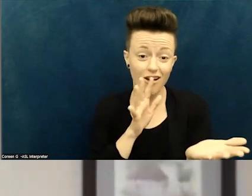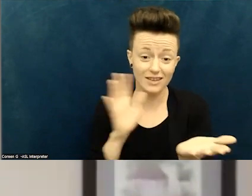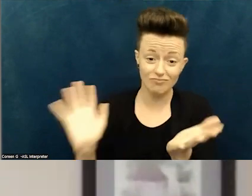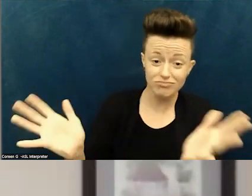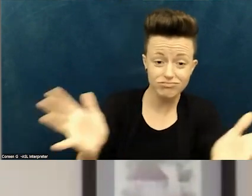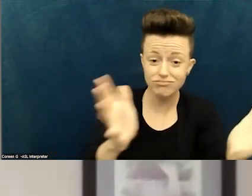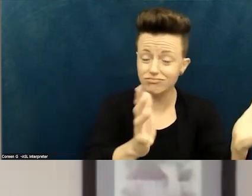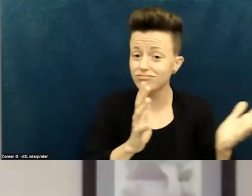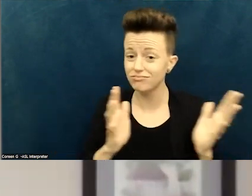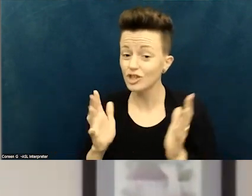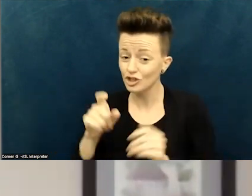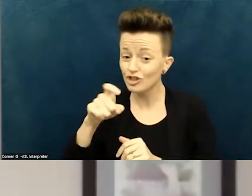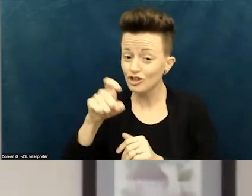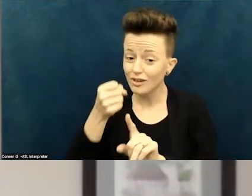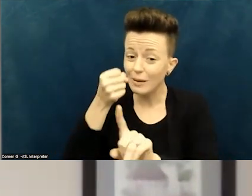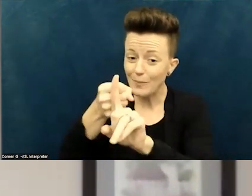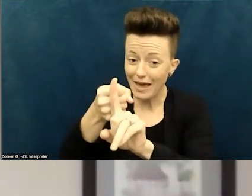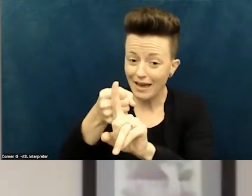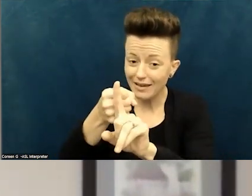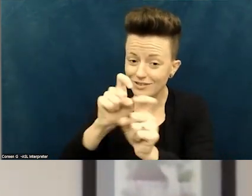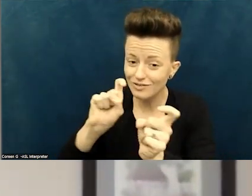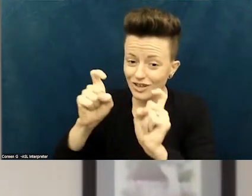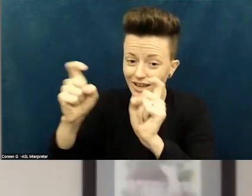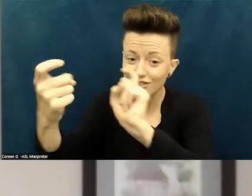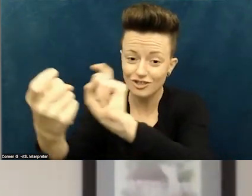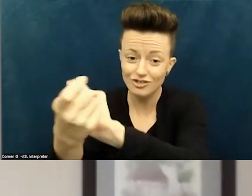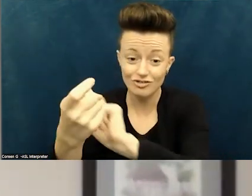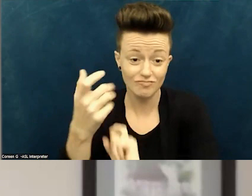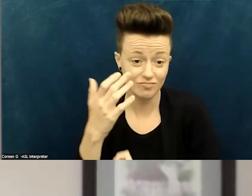impact, and there'll need to be follow-up.